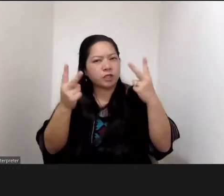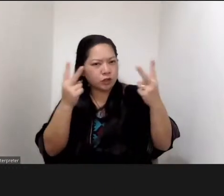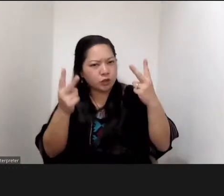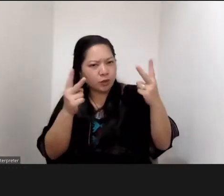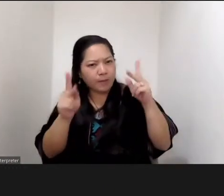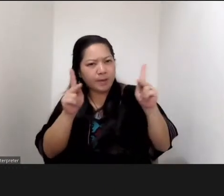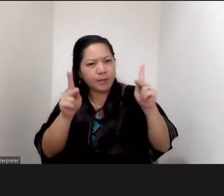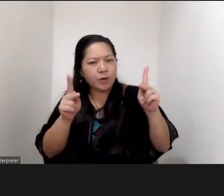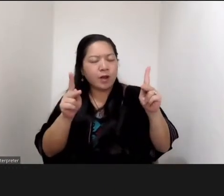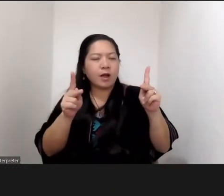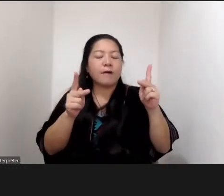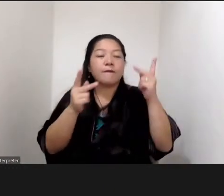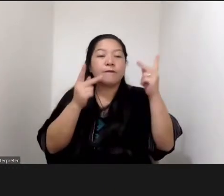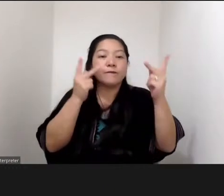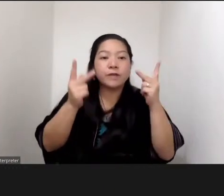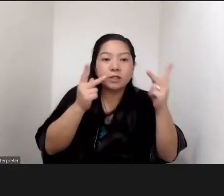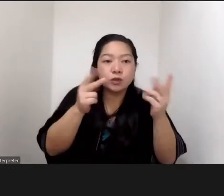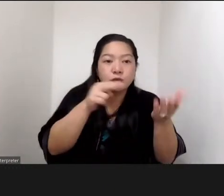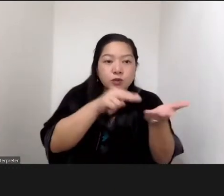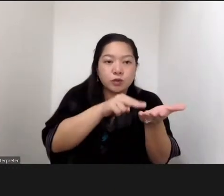nurses, then,